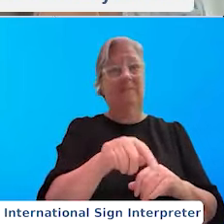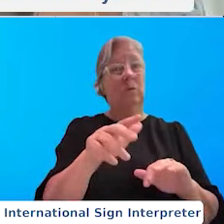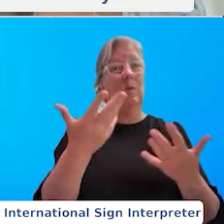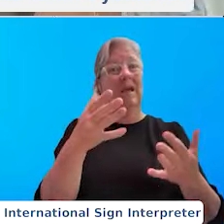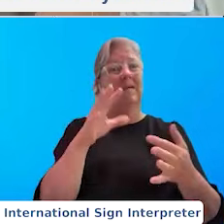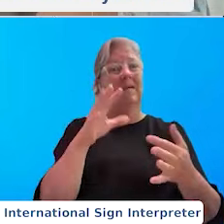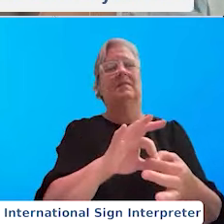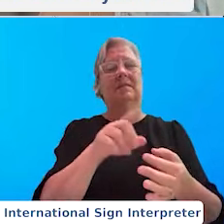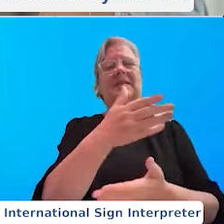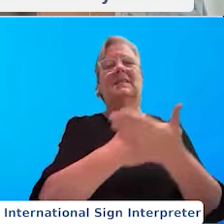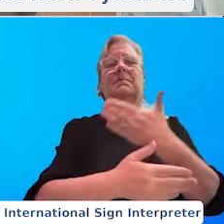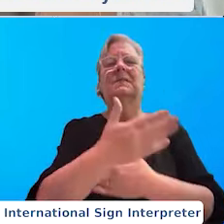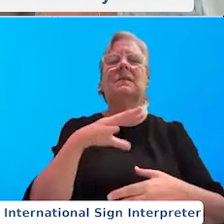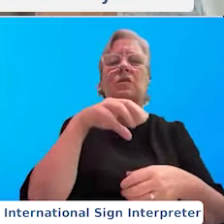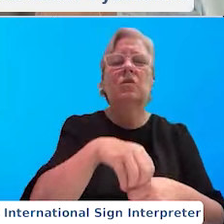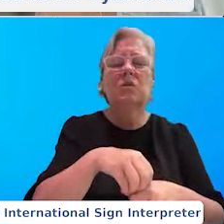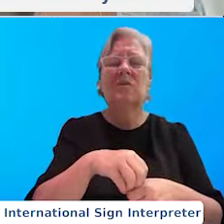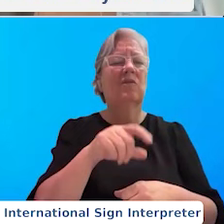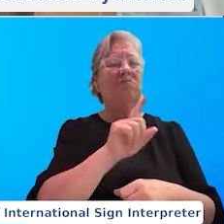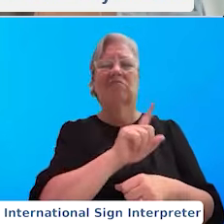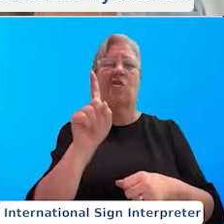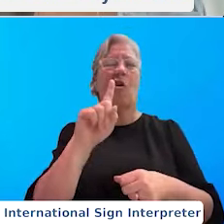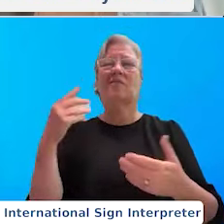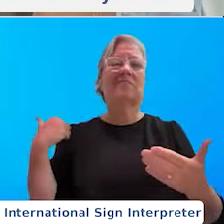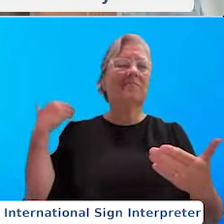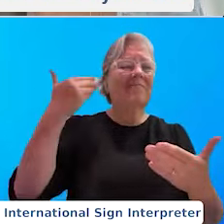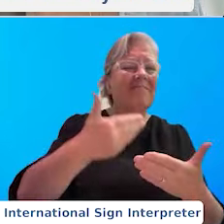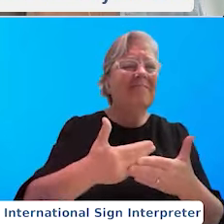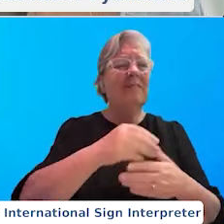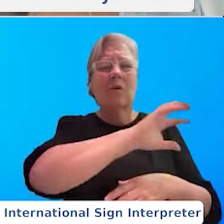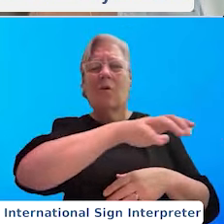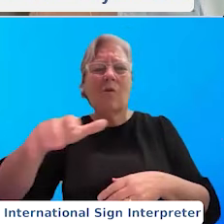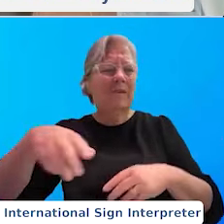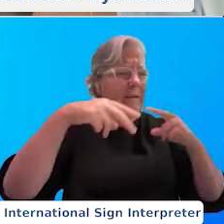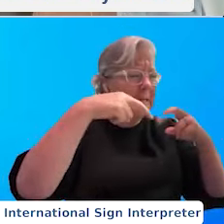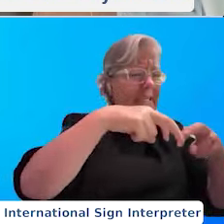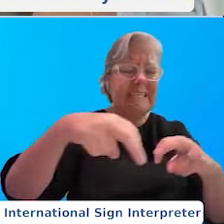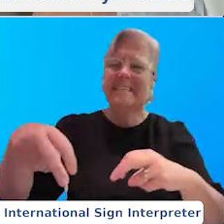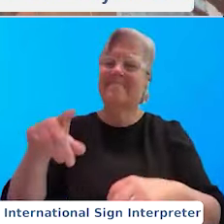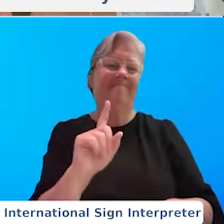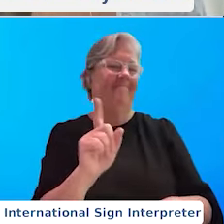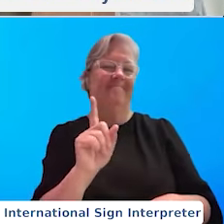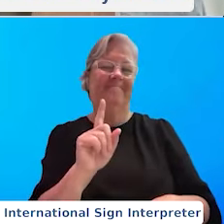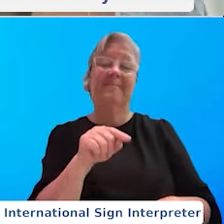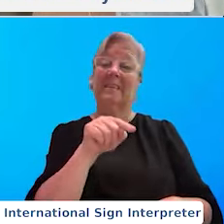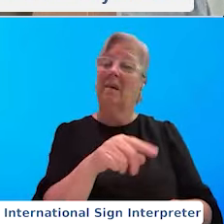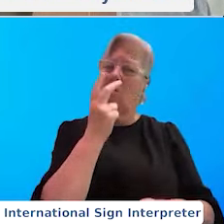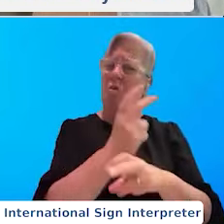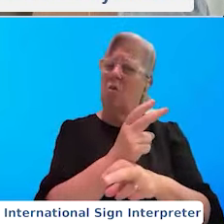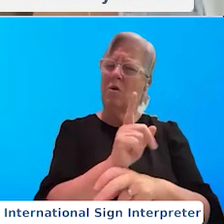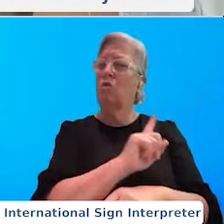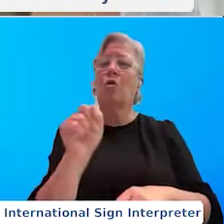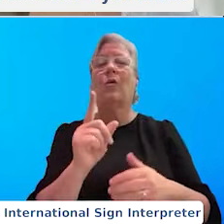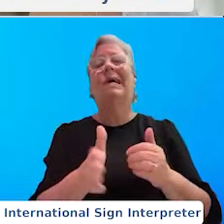in the development of the report, what we wanted to do was start to fill what is really a big gap in terms of information on how